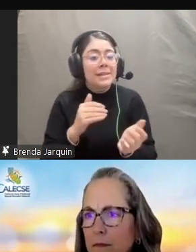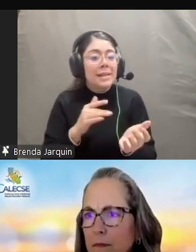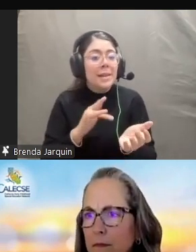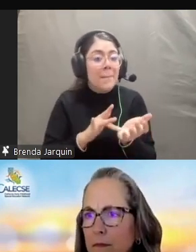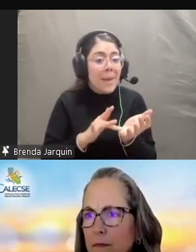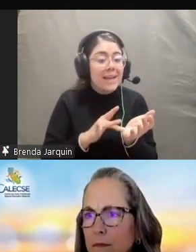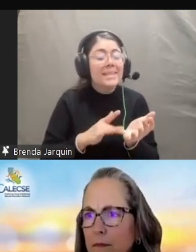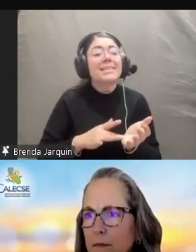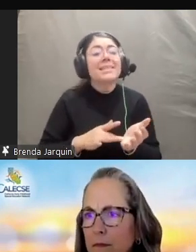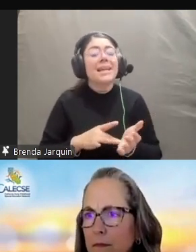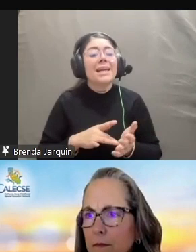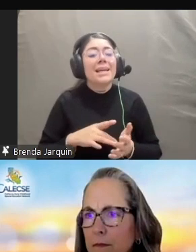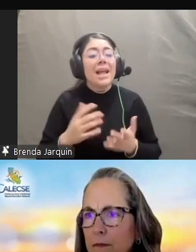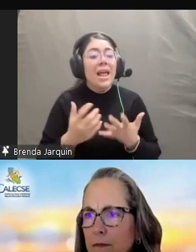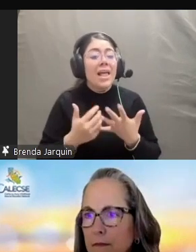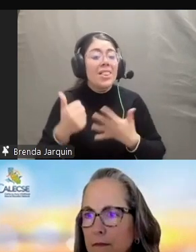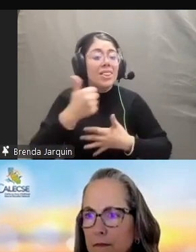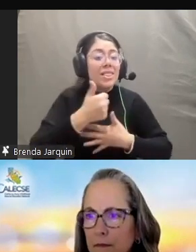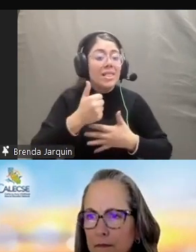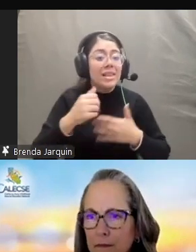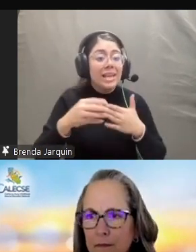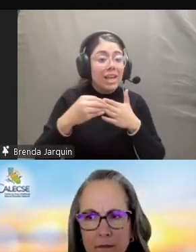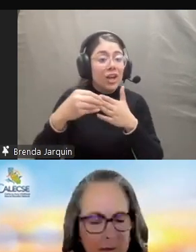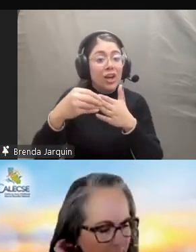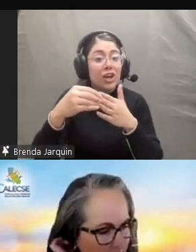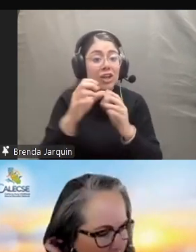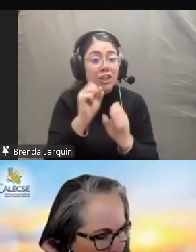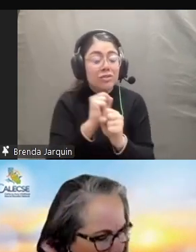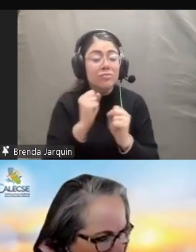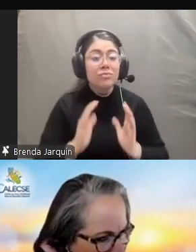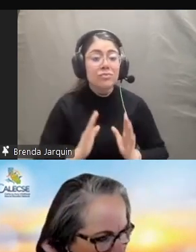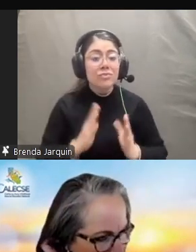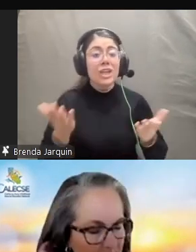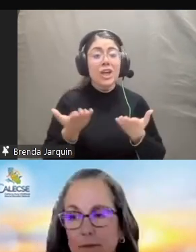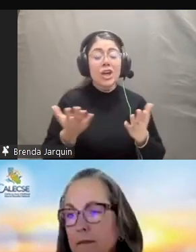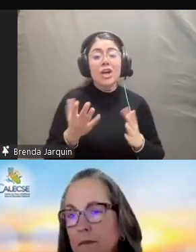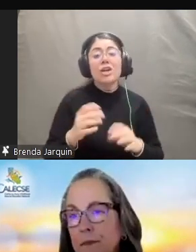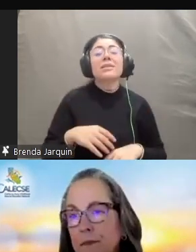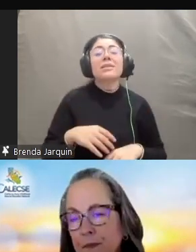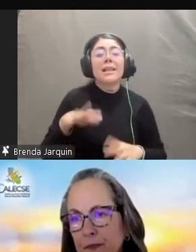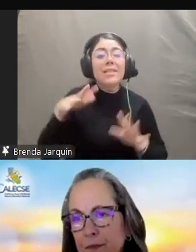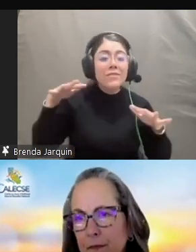field to get together and talk and share best practices and really